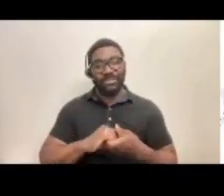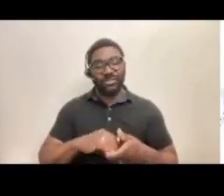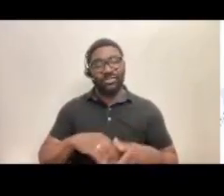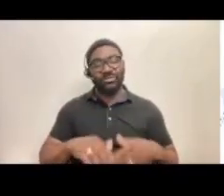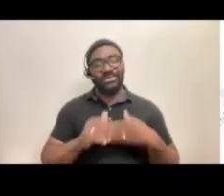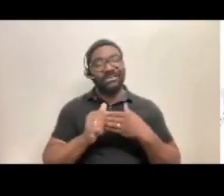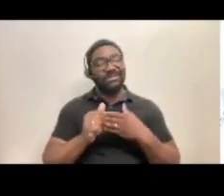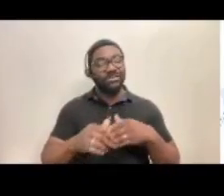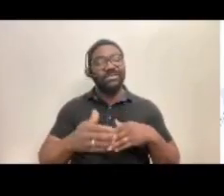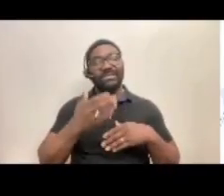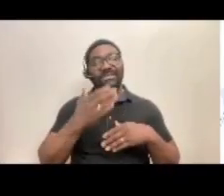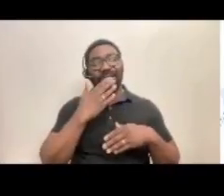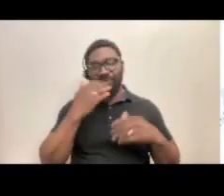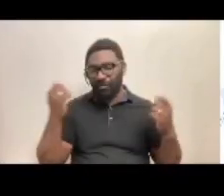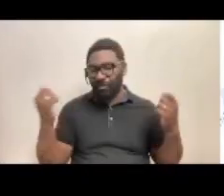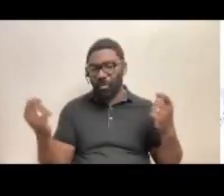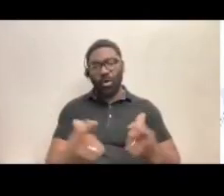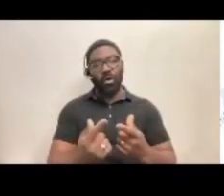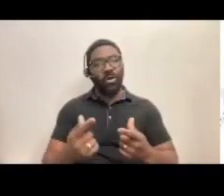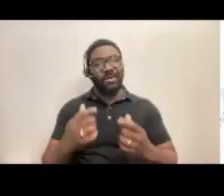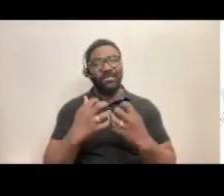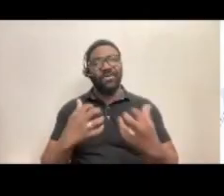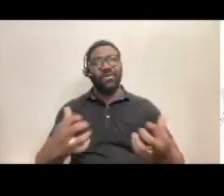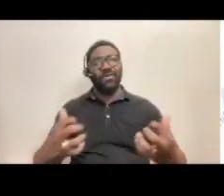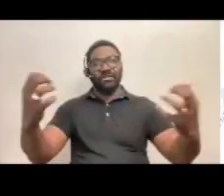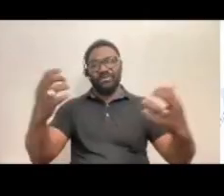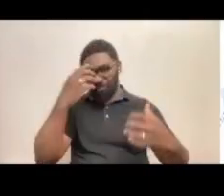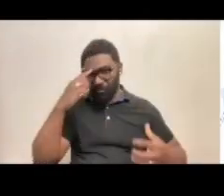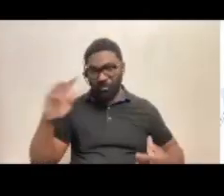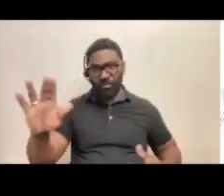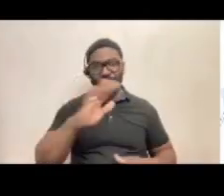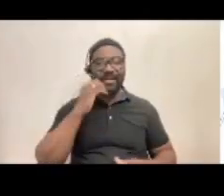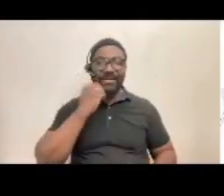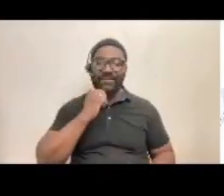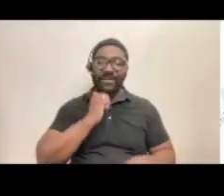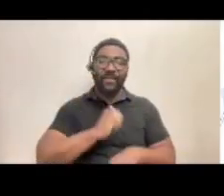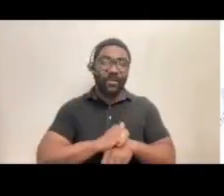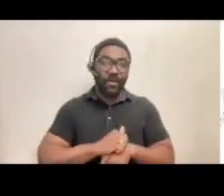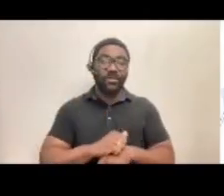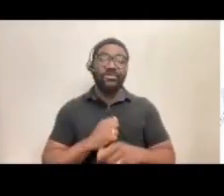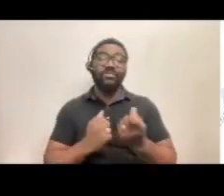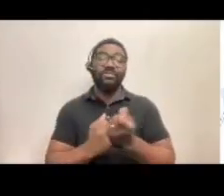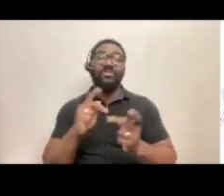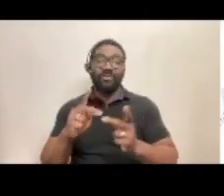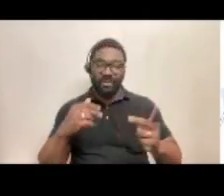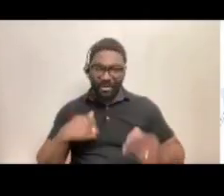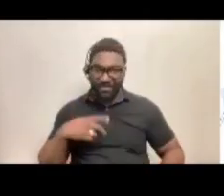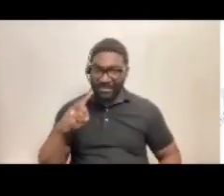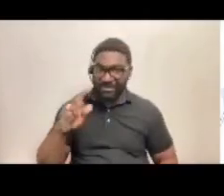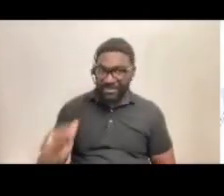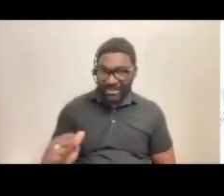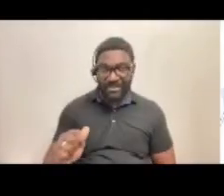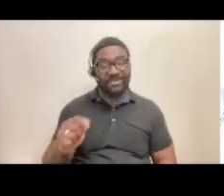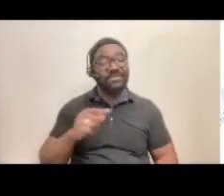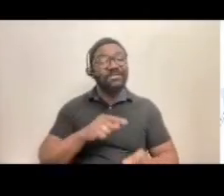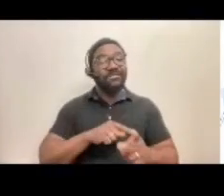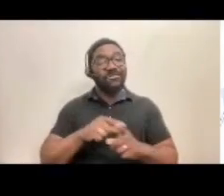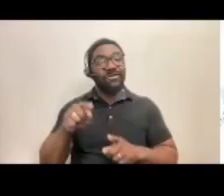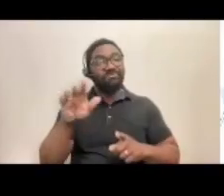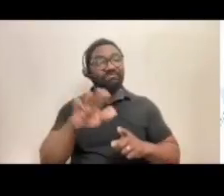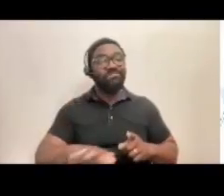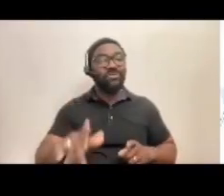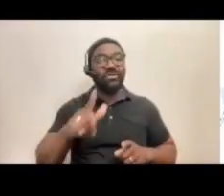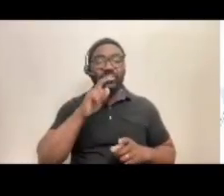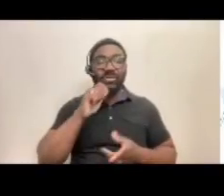to each of you and the audience for the work that you do every day to support people with disabilities and the professionals who assist them. And we